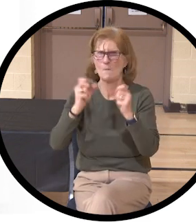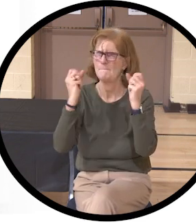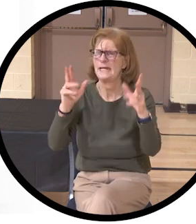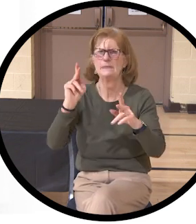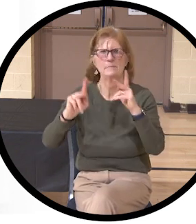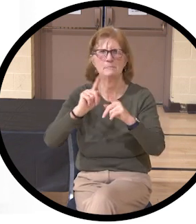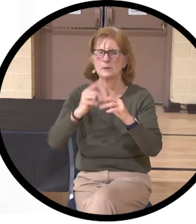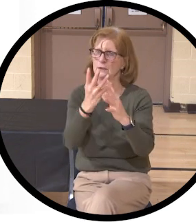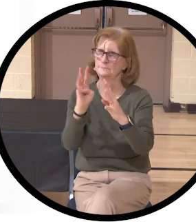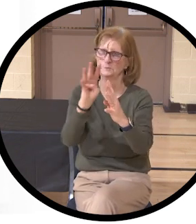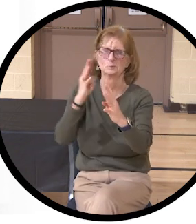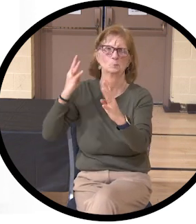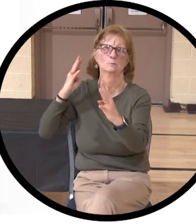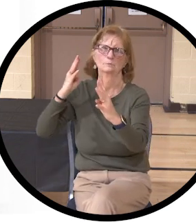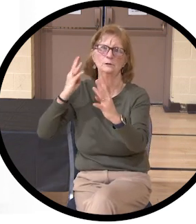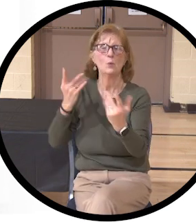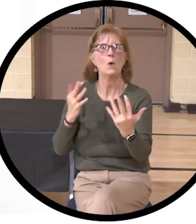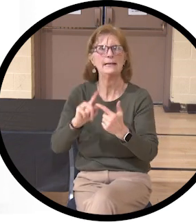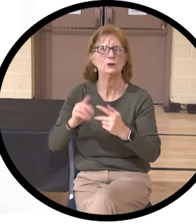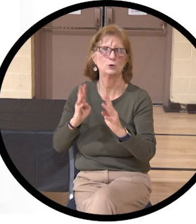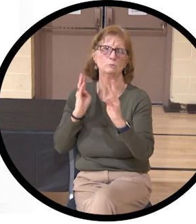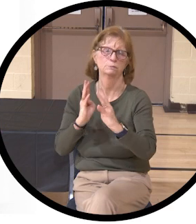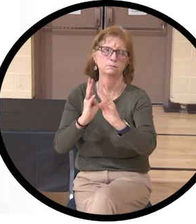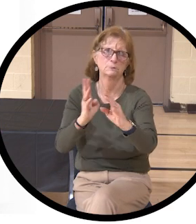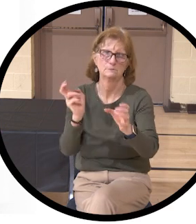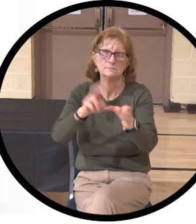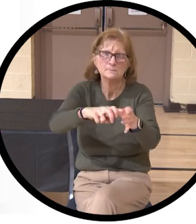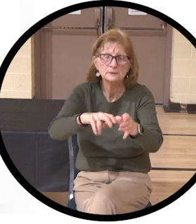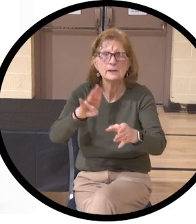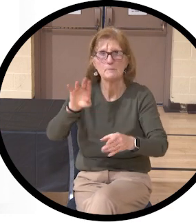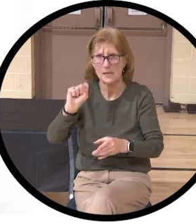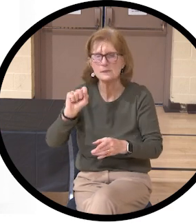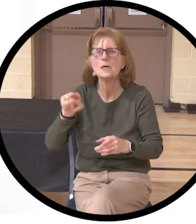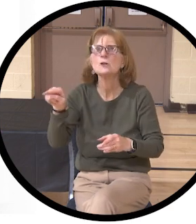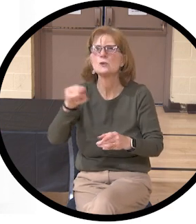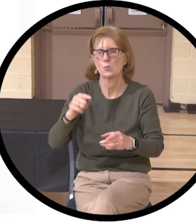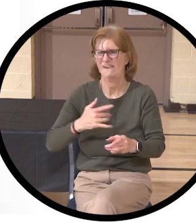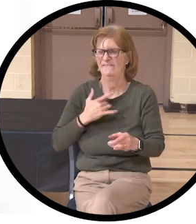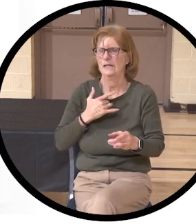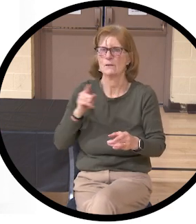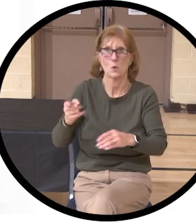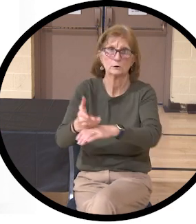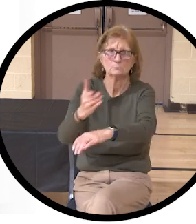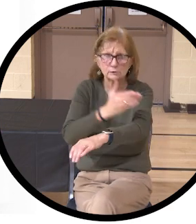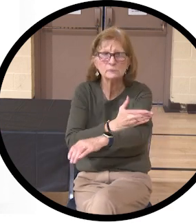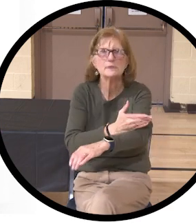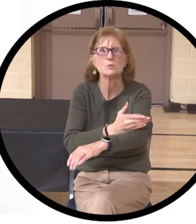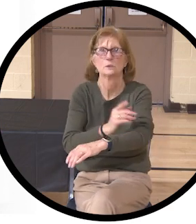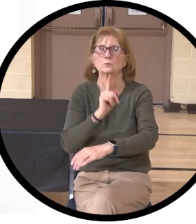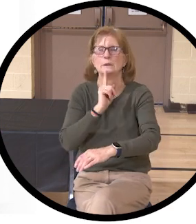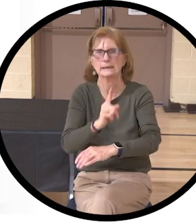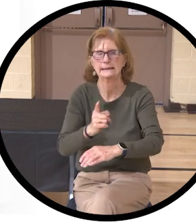to concentrate some of our budget and improve and offer improvements like this.